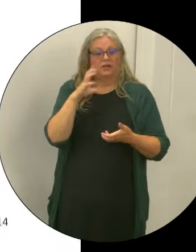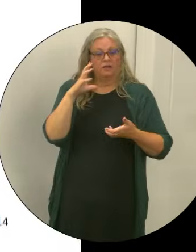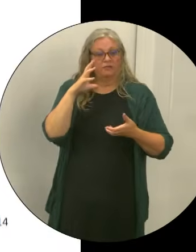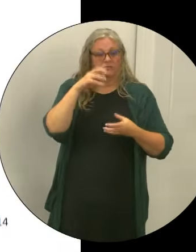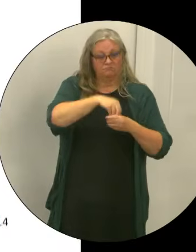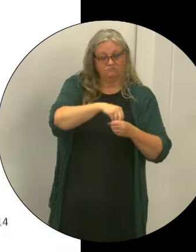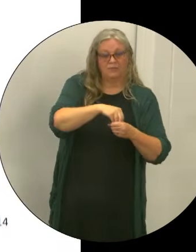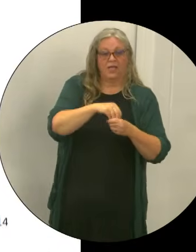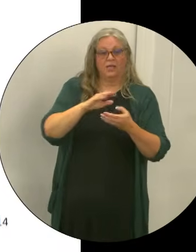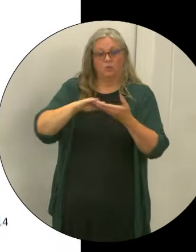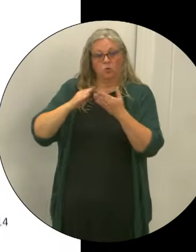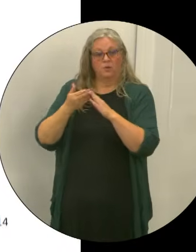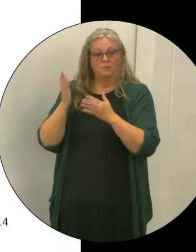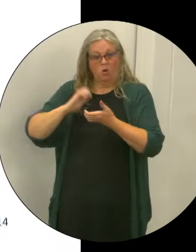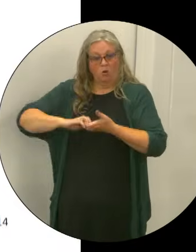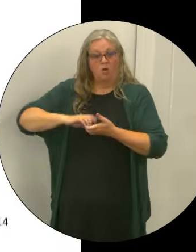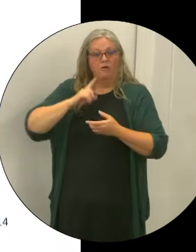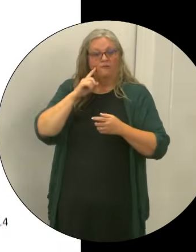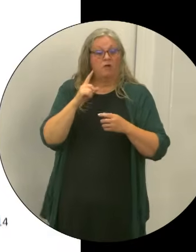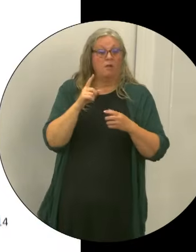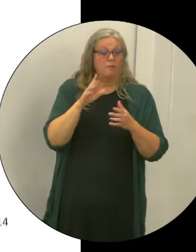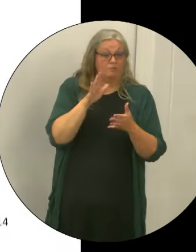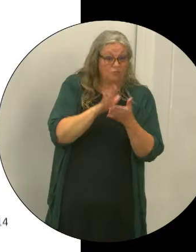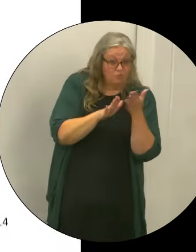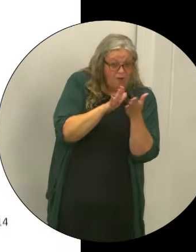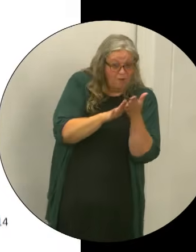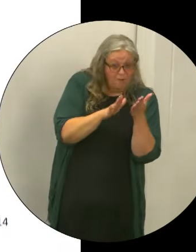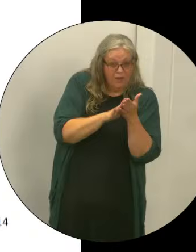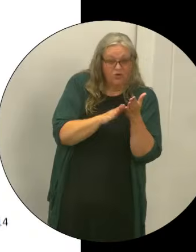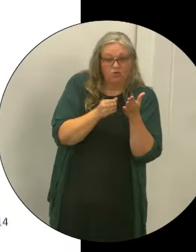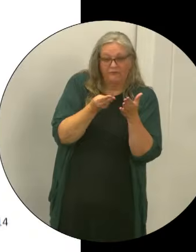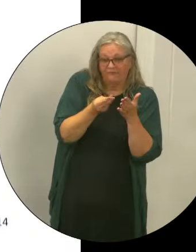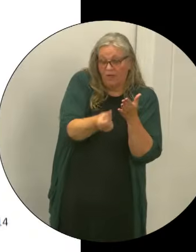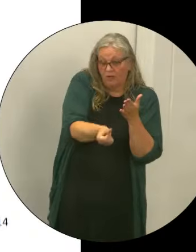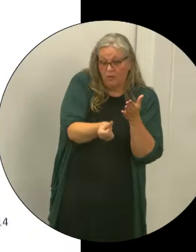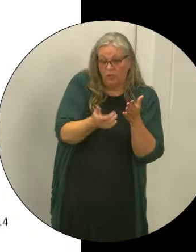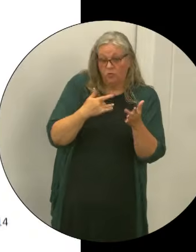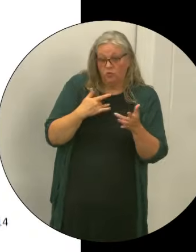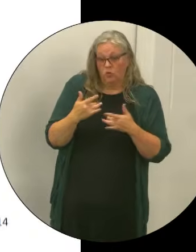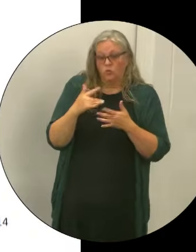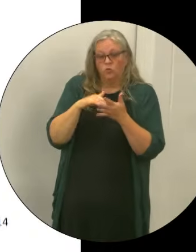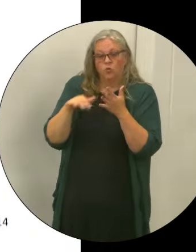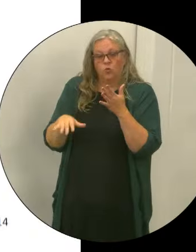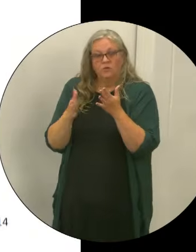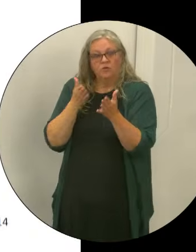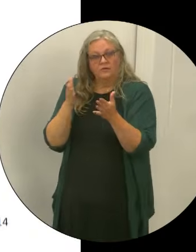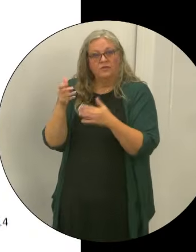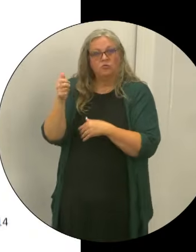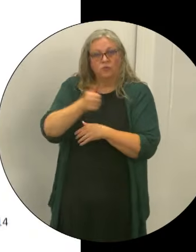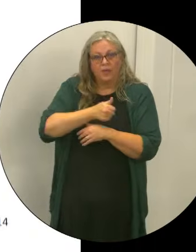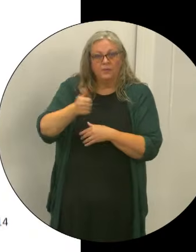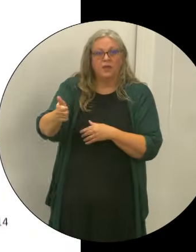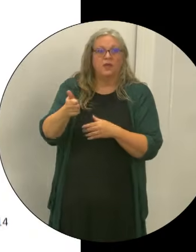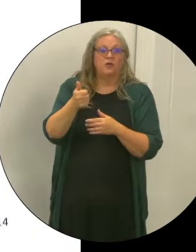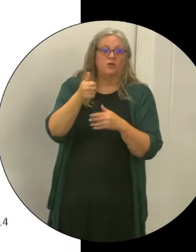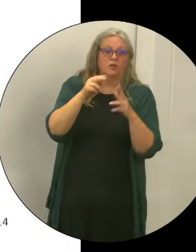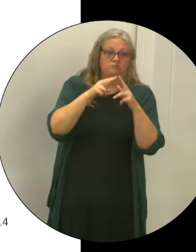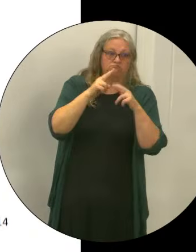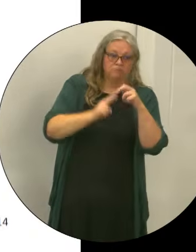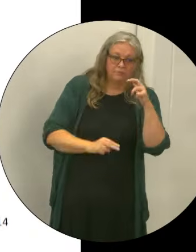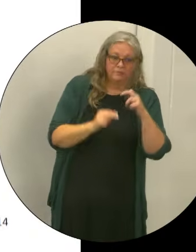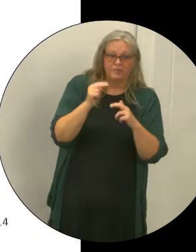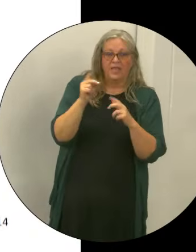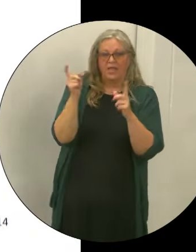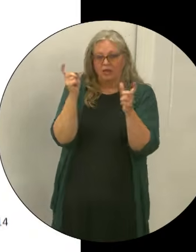partners. These concepts range from operational issues and funding concerns to student services, transportation, facilities, and governance